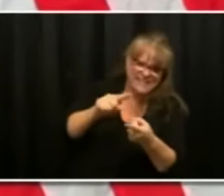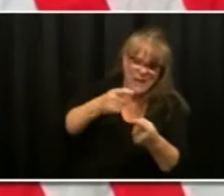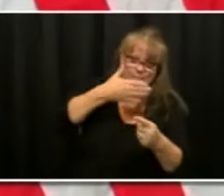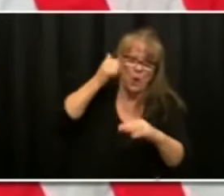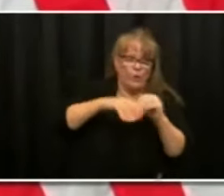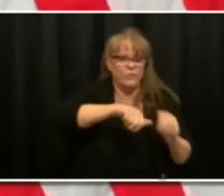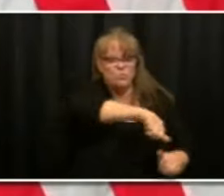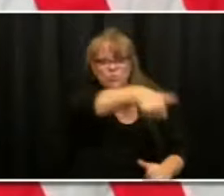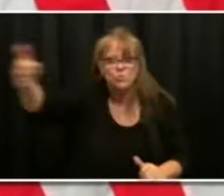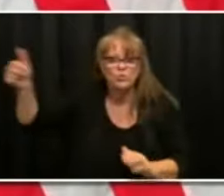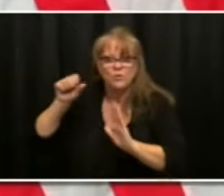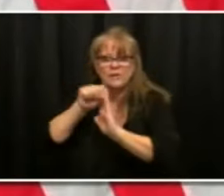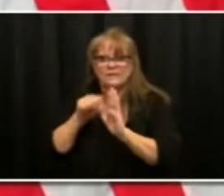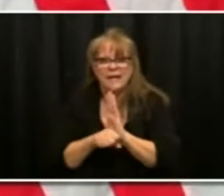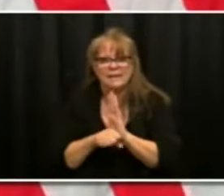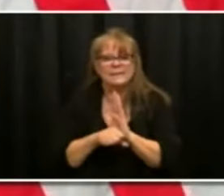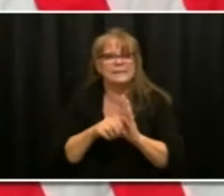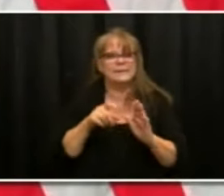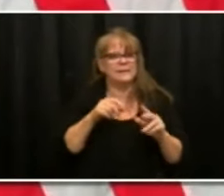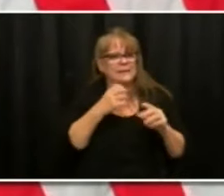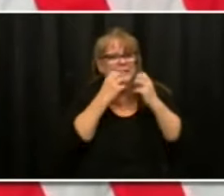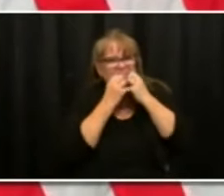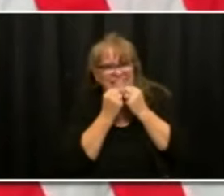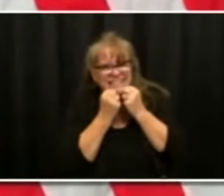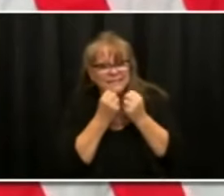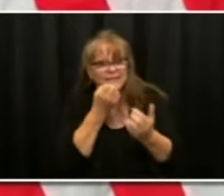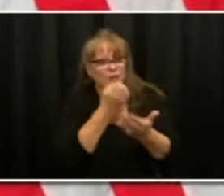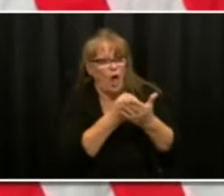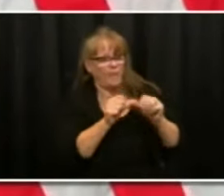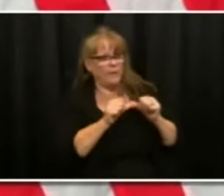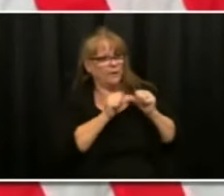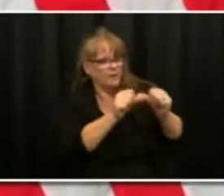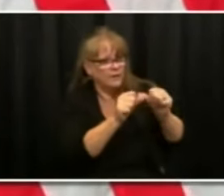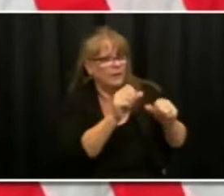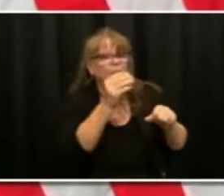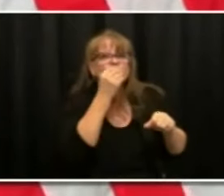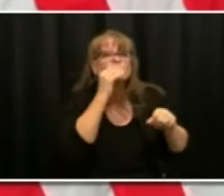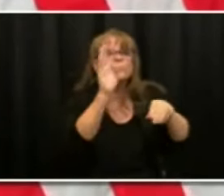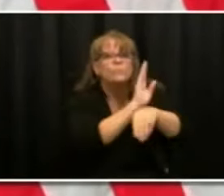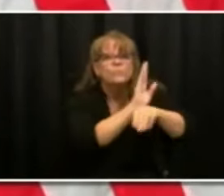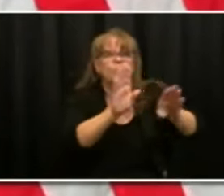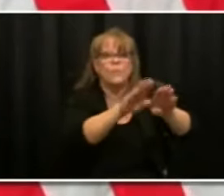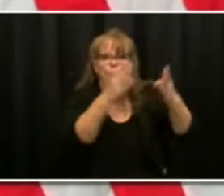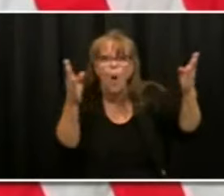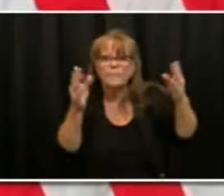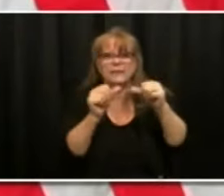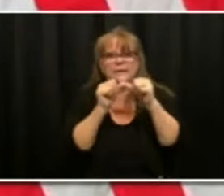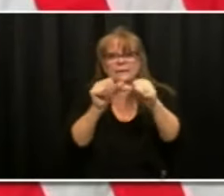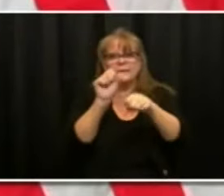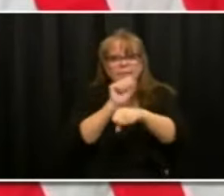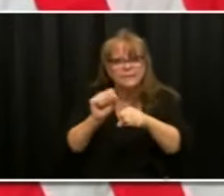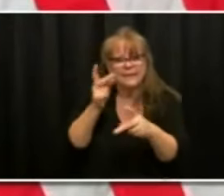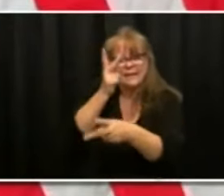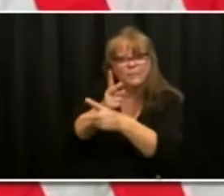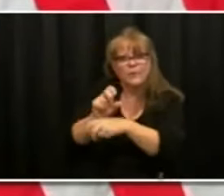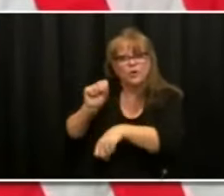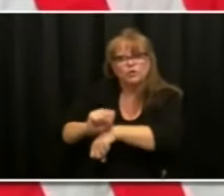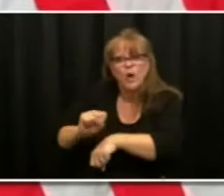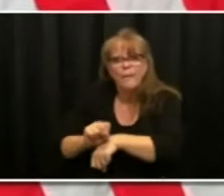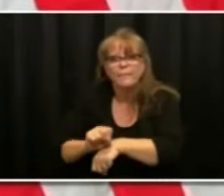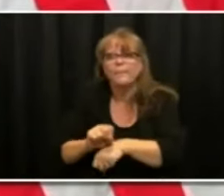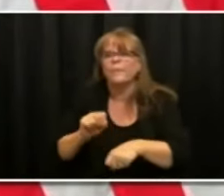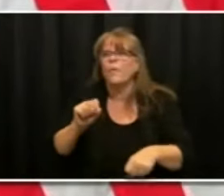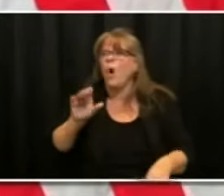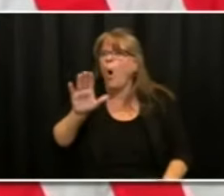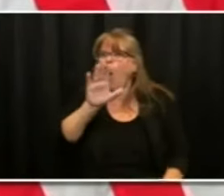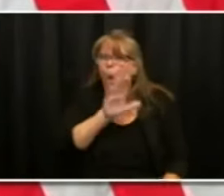economy better and faster and safer. We want to be able to save jobs. We want to be a safe destination for people from across the country, and